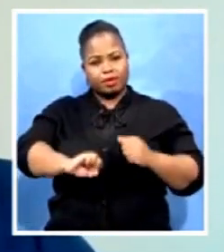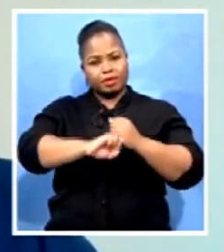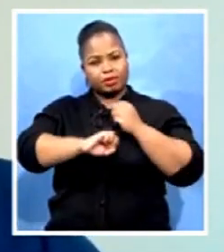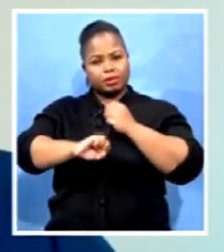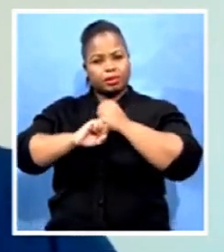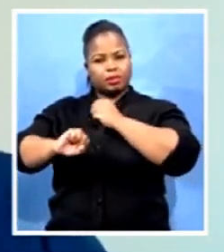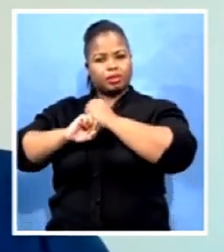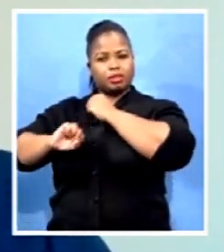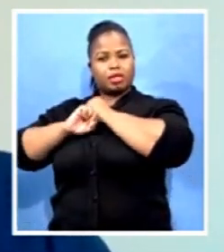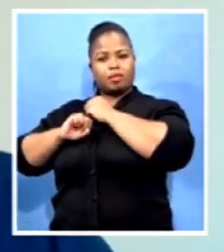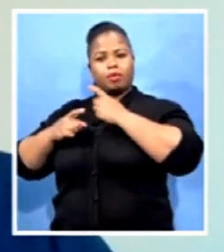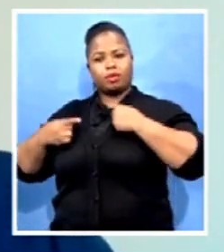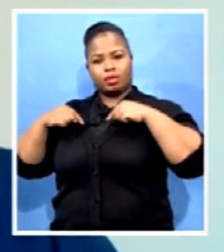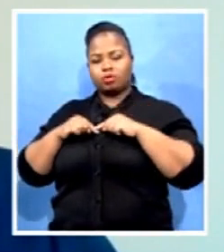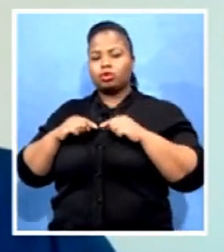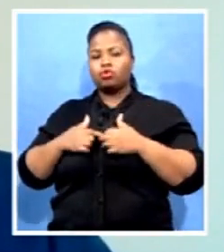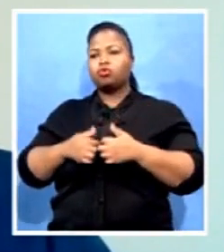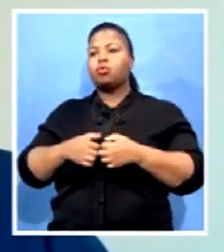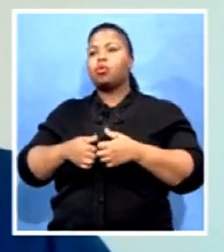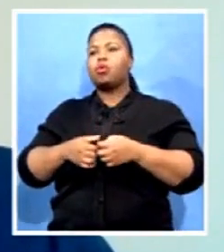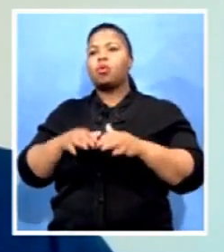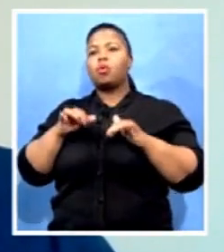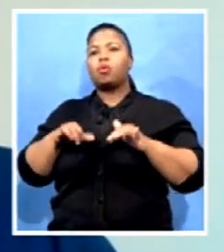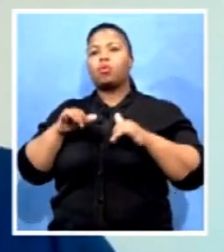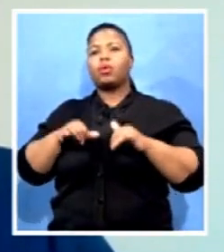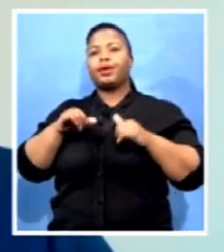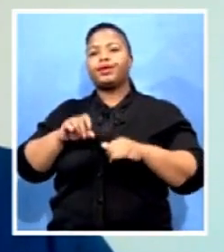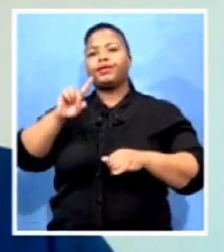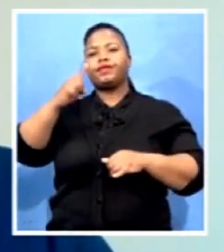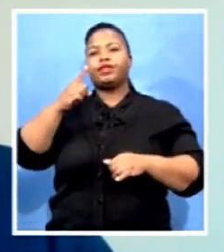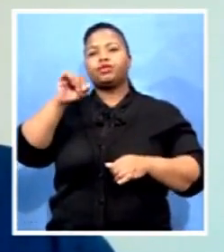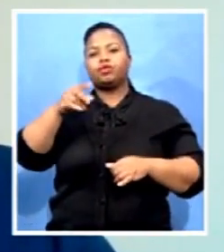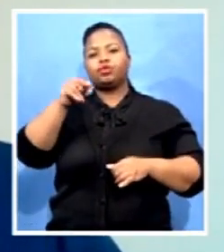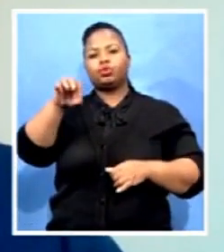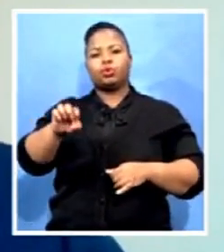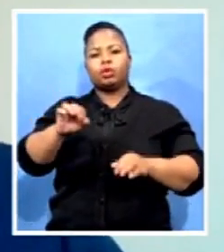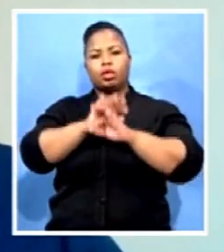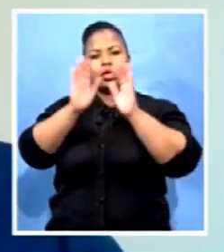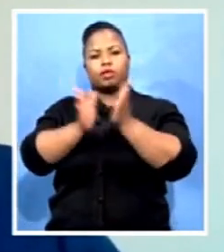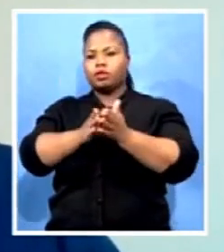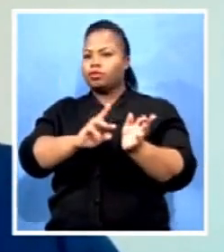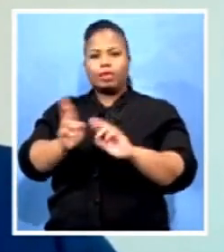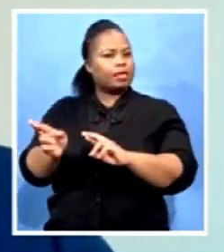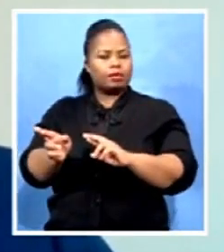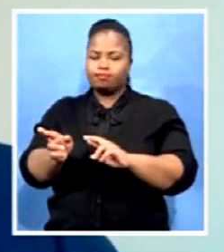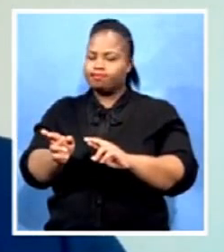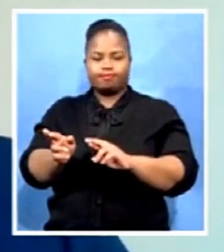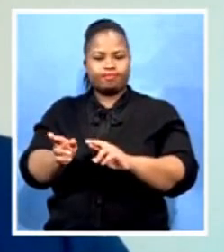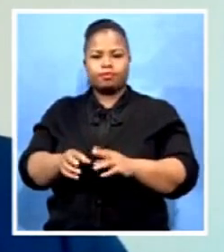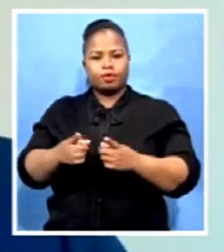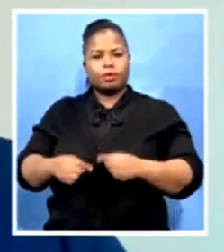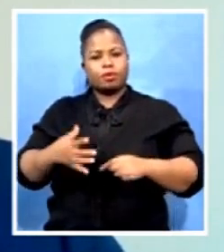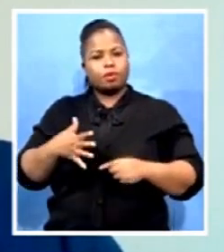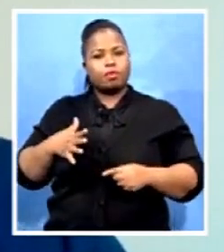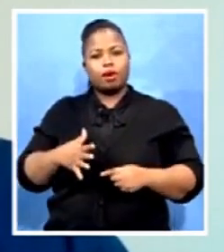waiting for the 1st of June, it's all system go. So we want to get the public on board